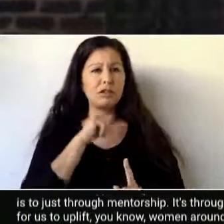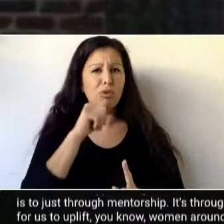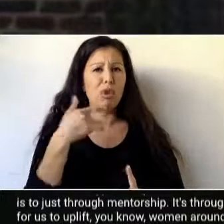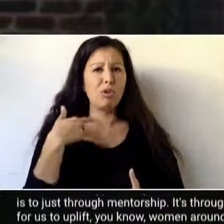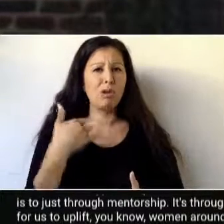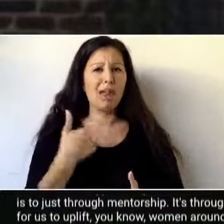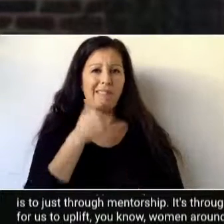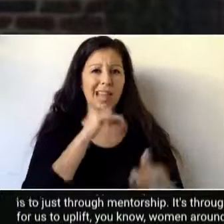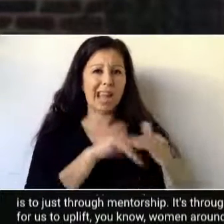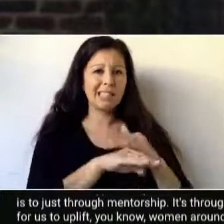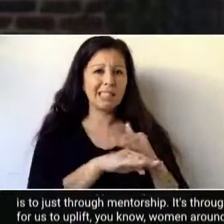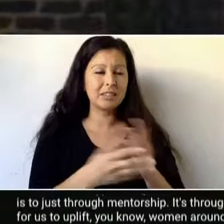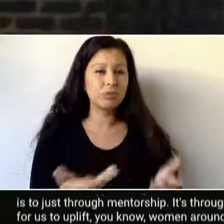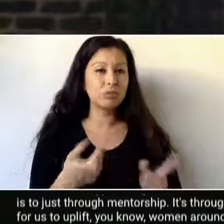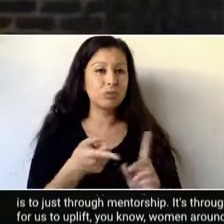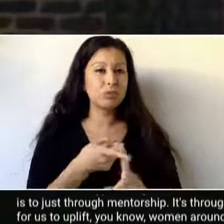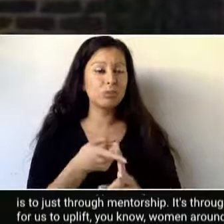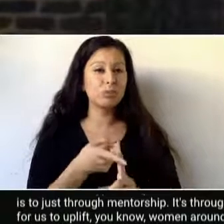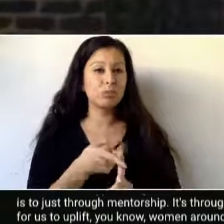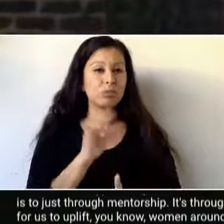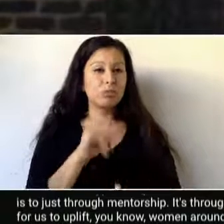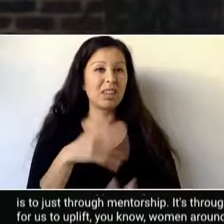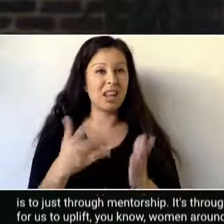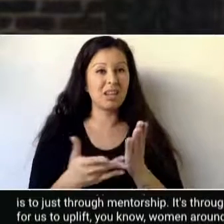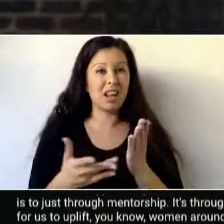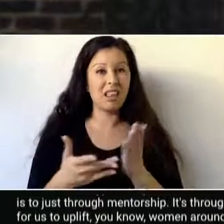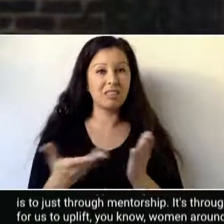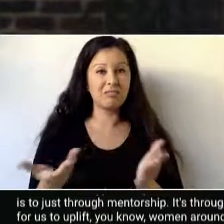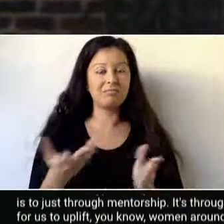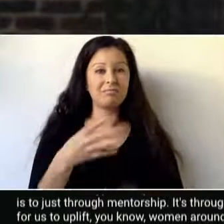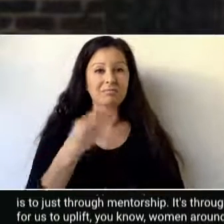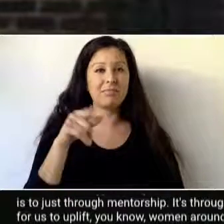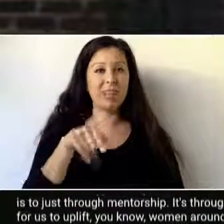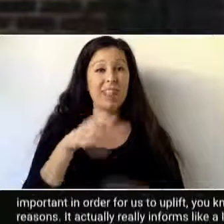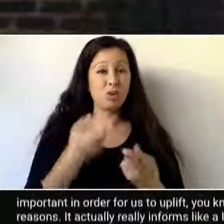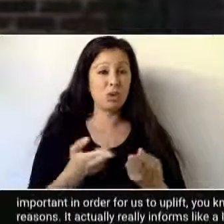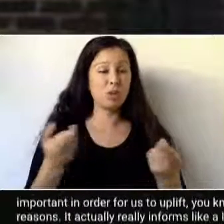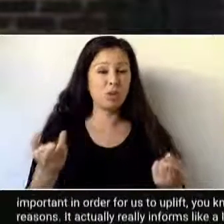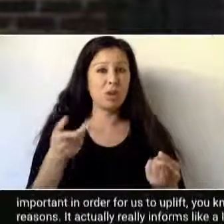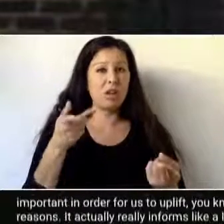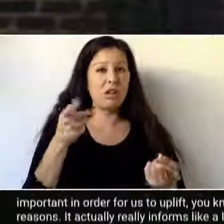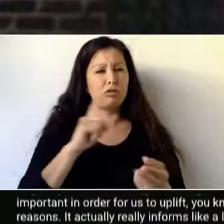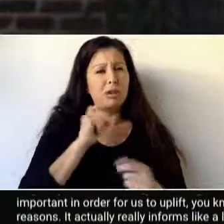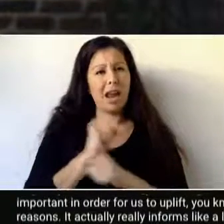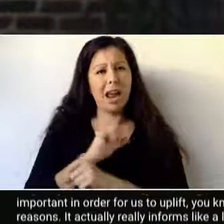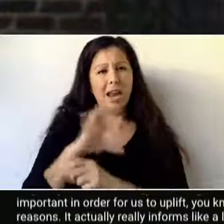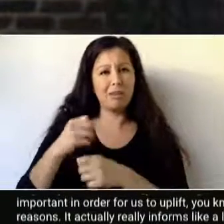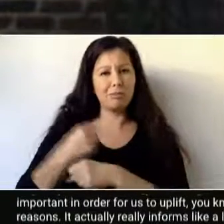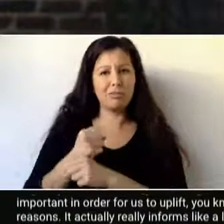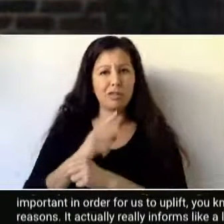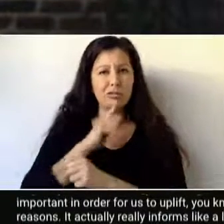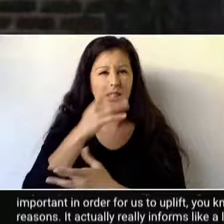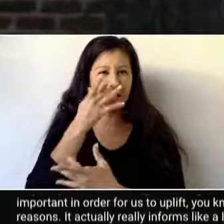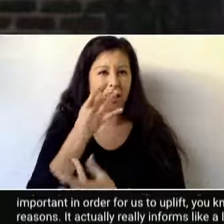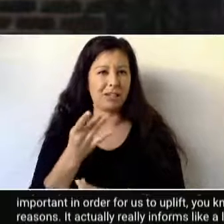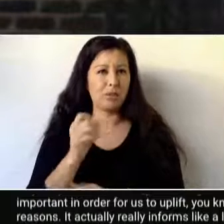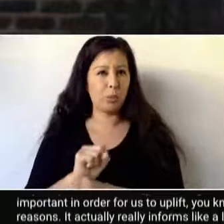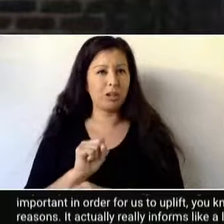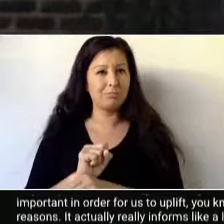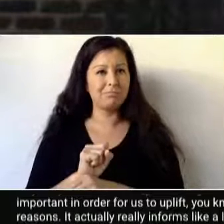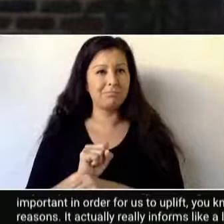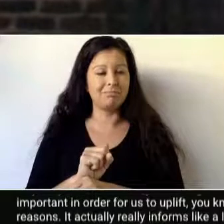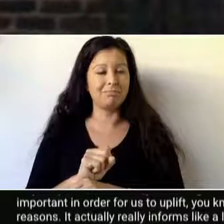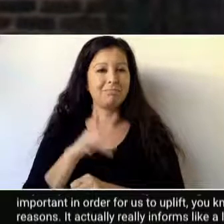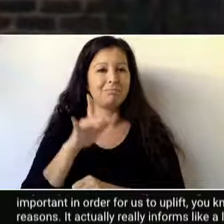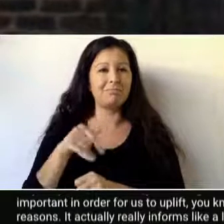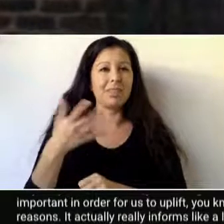have access to these technologies and these resources, you actually create like really interesting works that